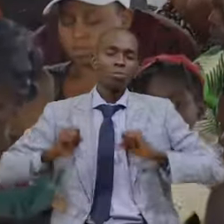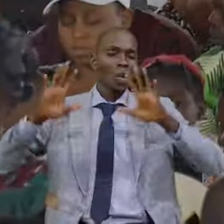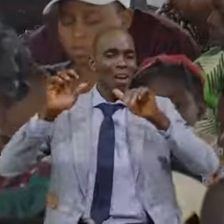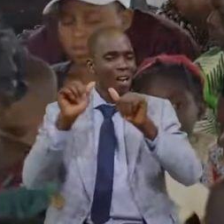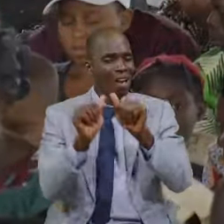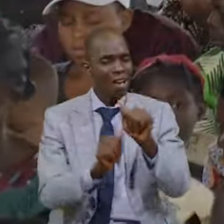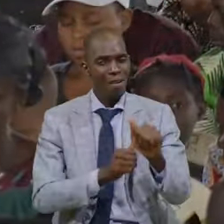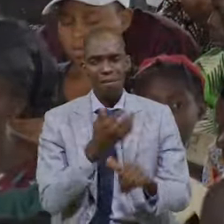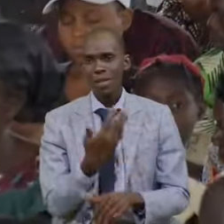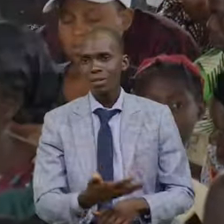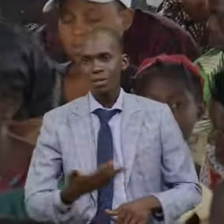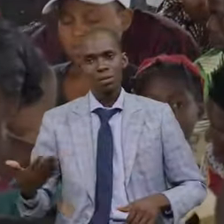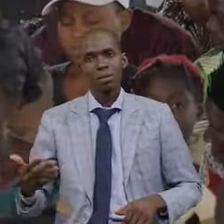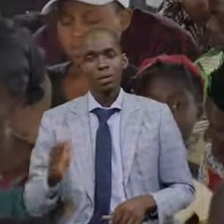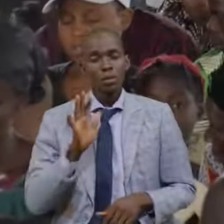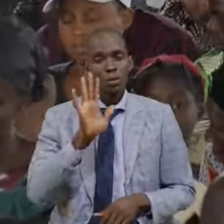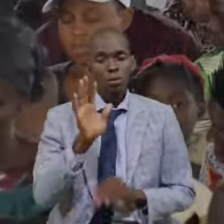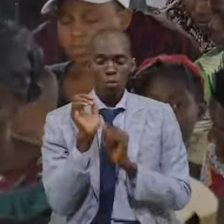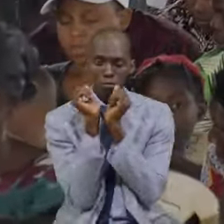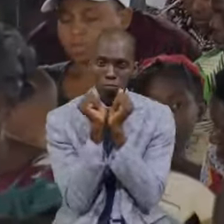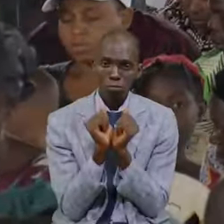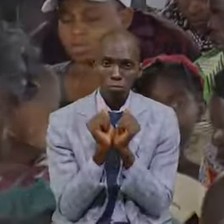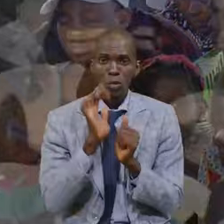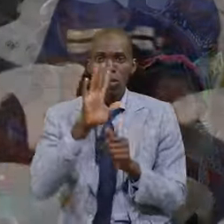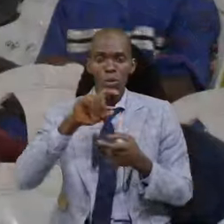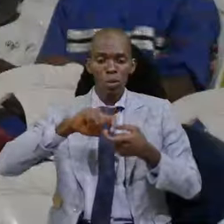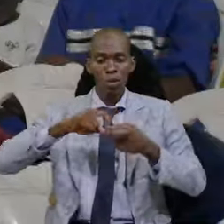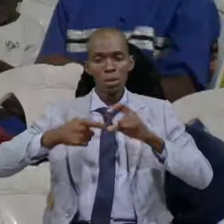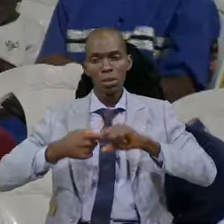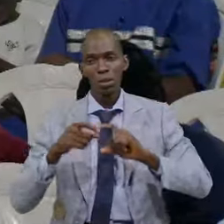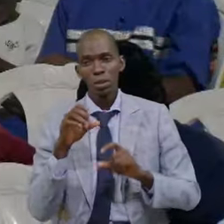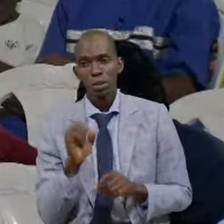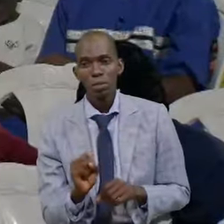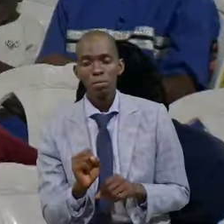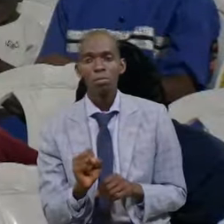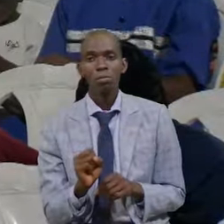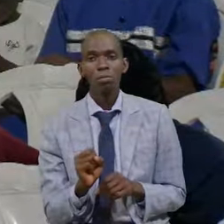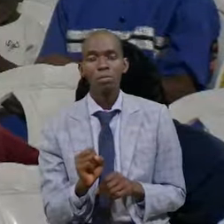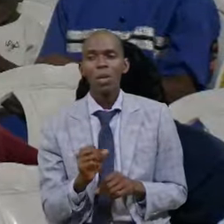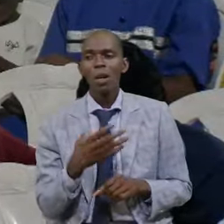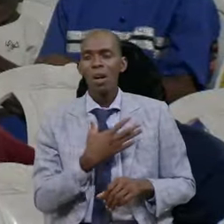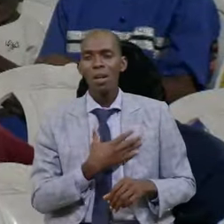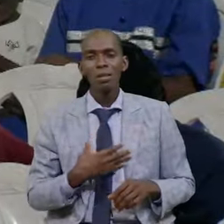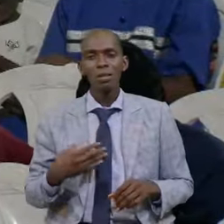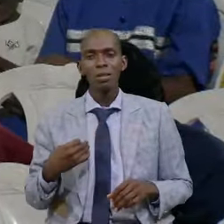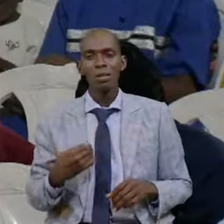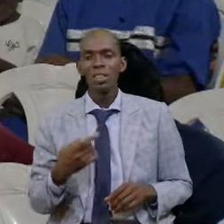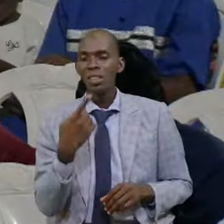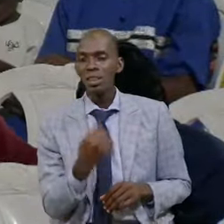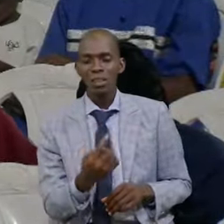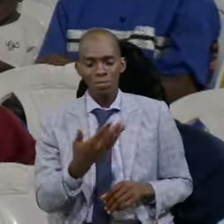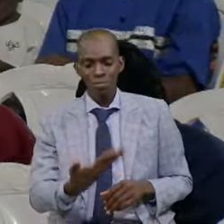The slavery, the chains, the shackles, and the property